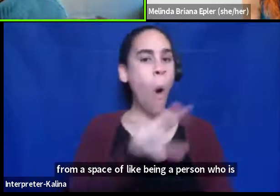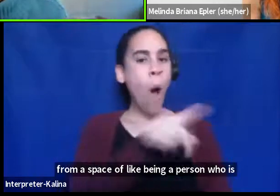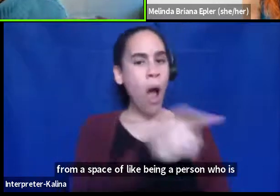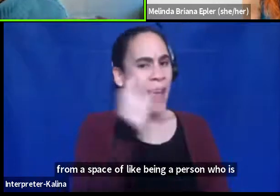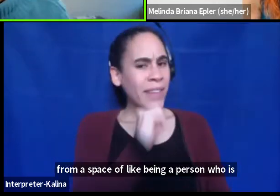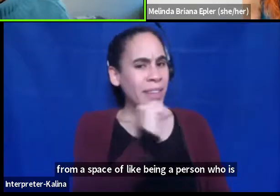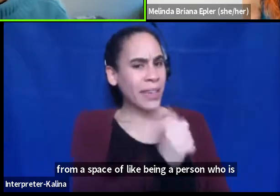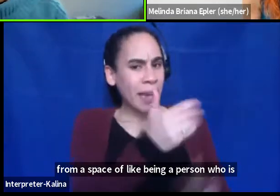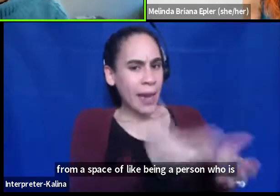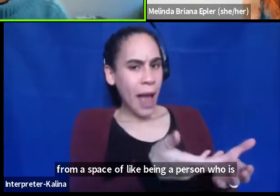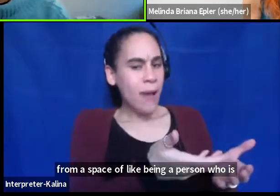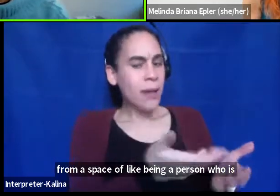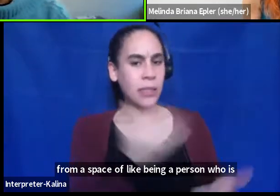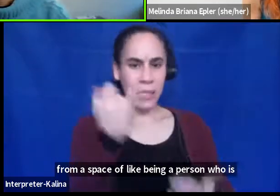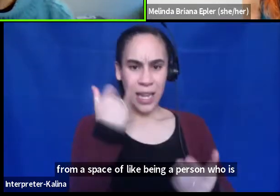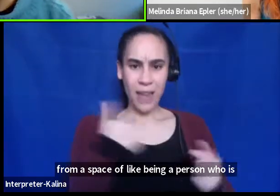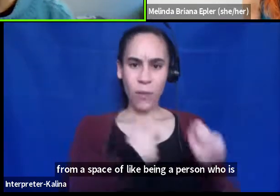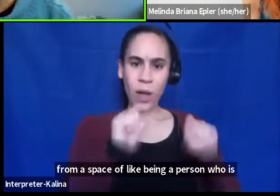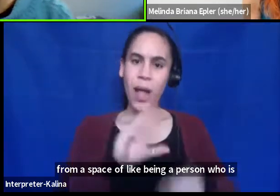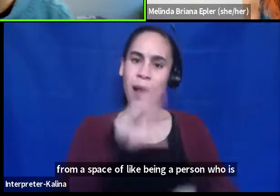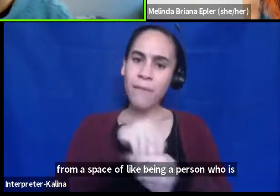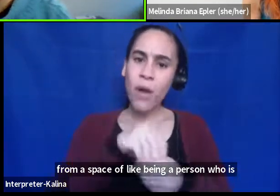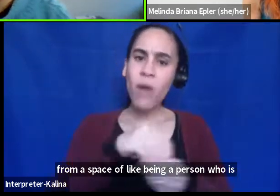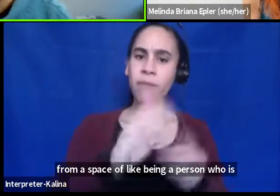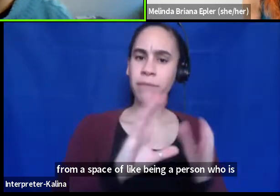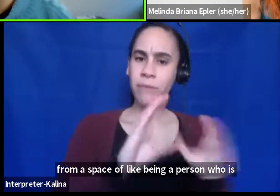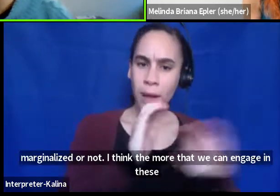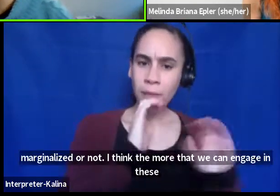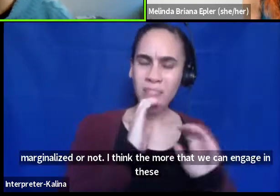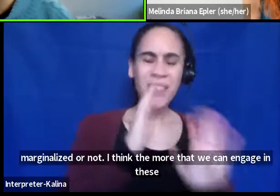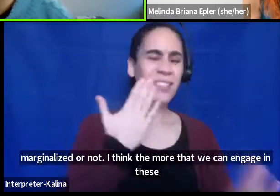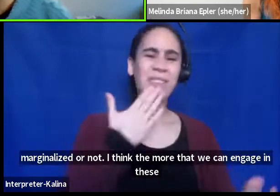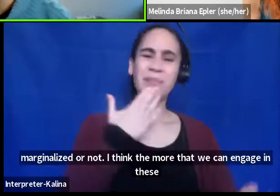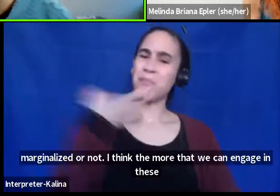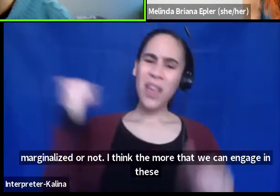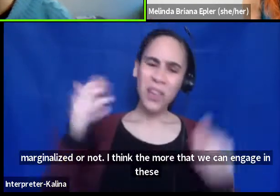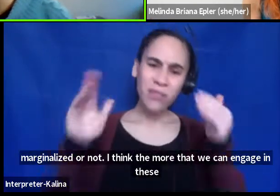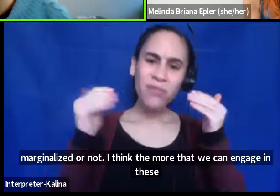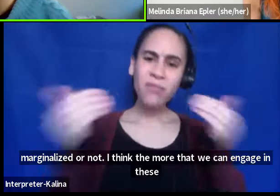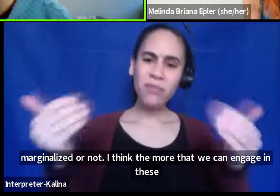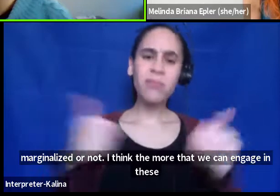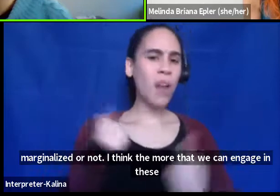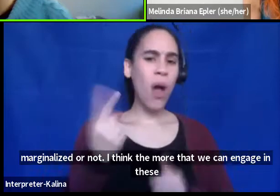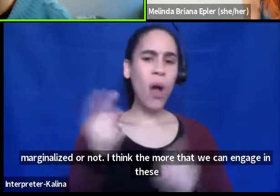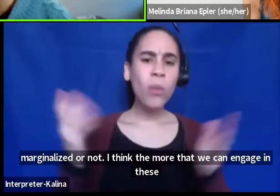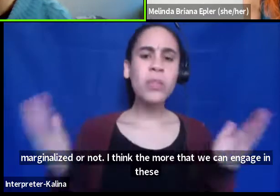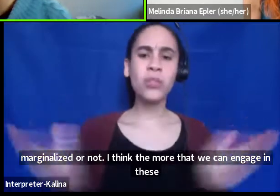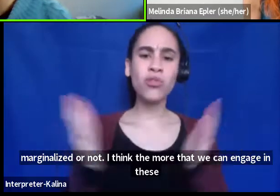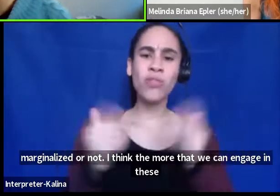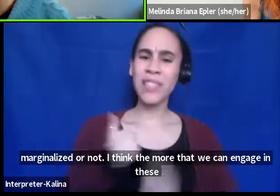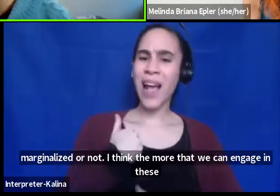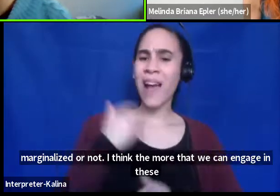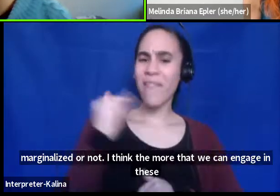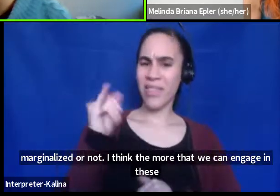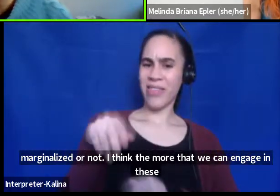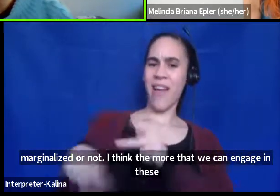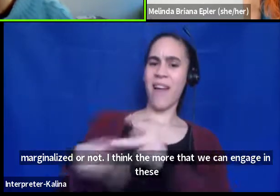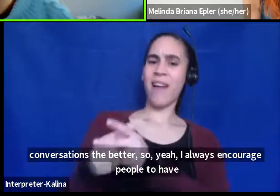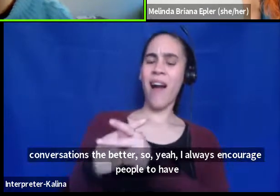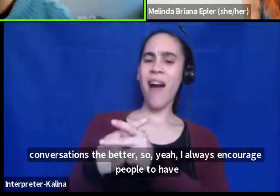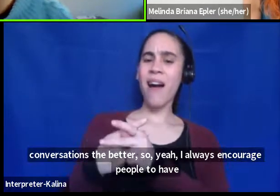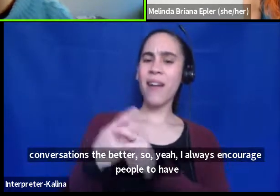we can engage in these conversations, the better. So I always encourage people to have these conversations with their